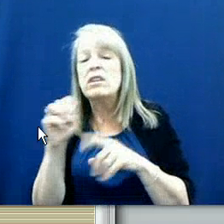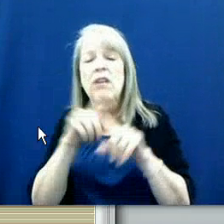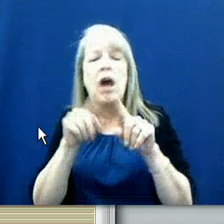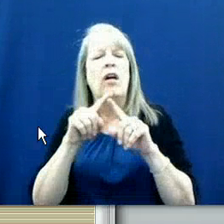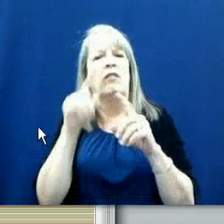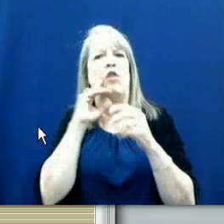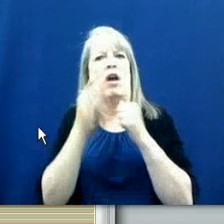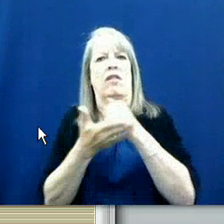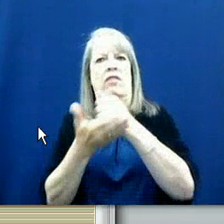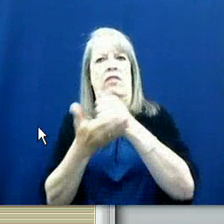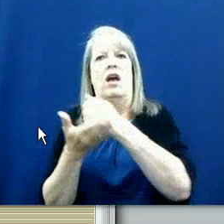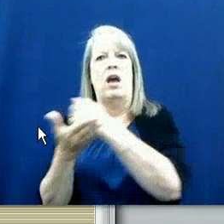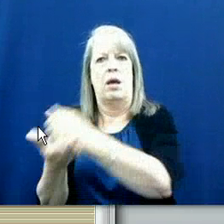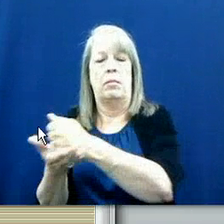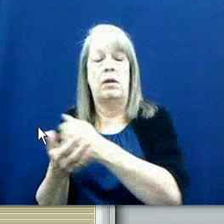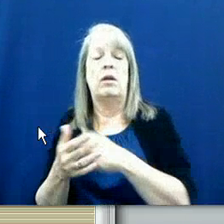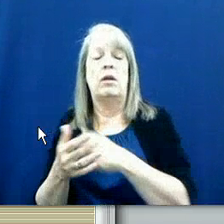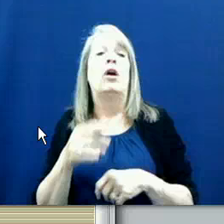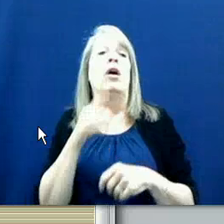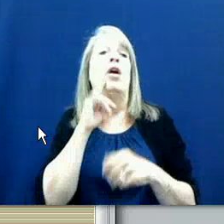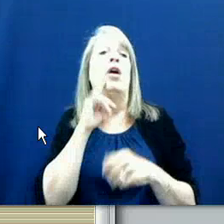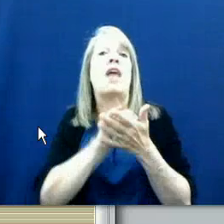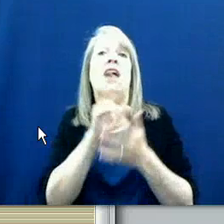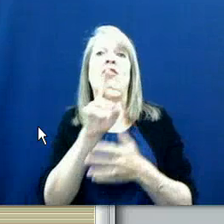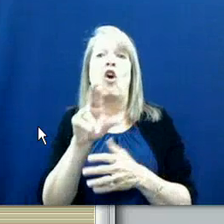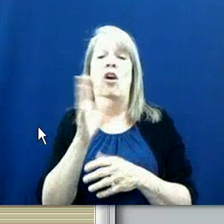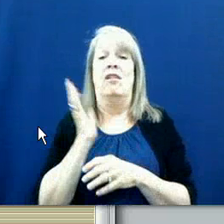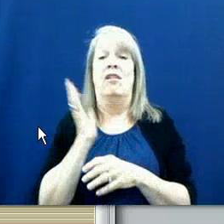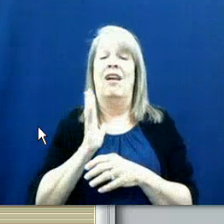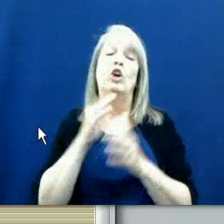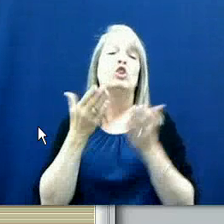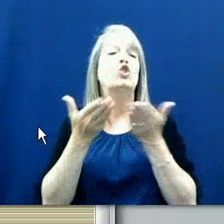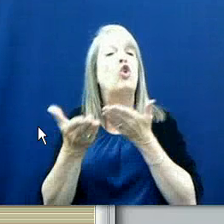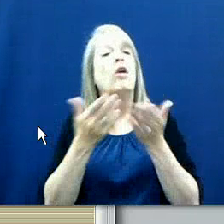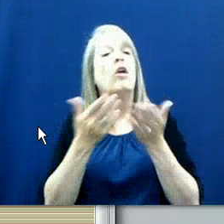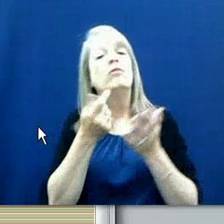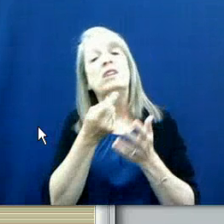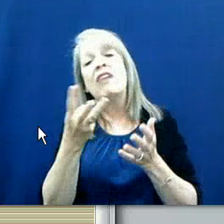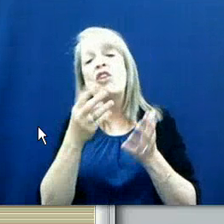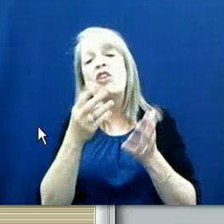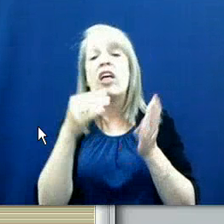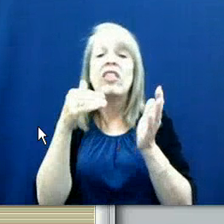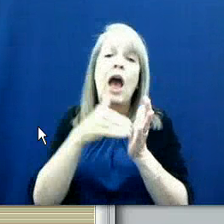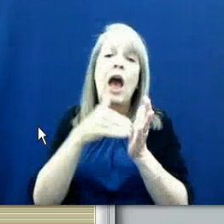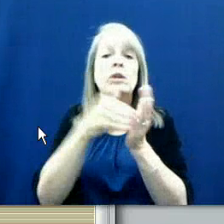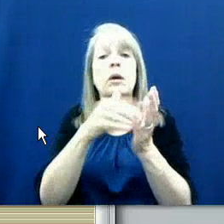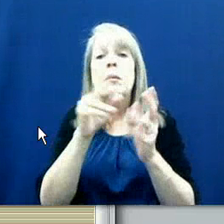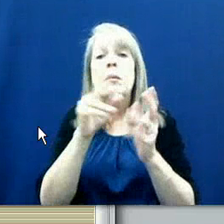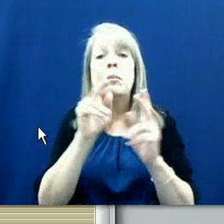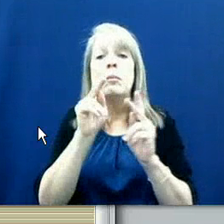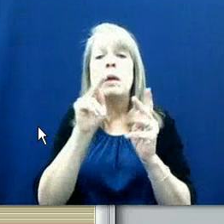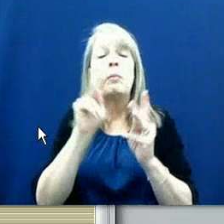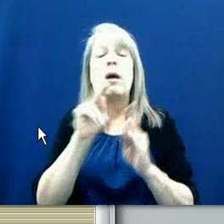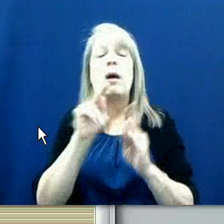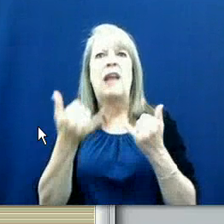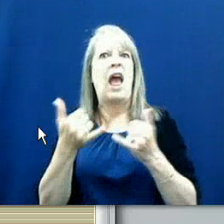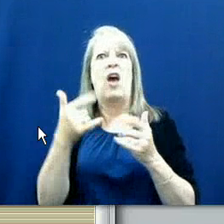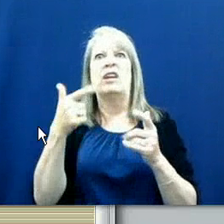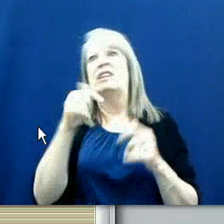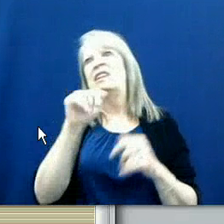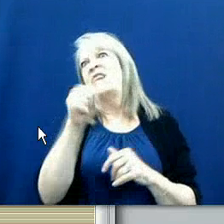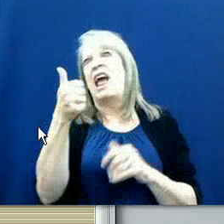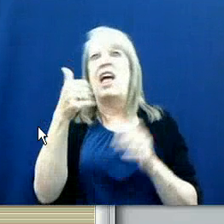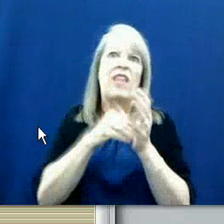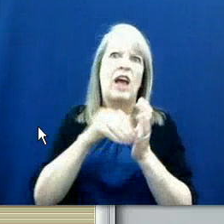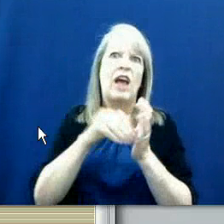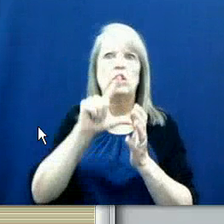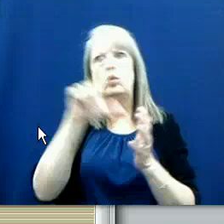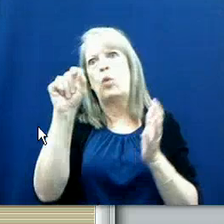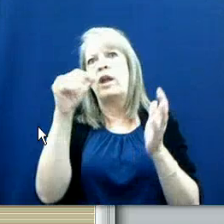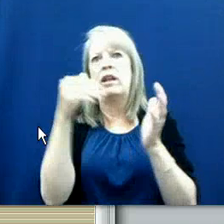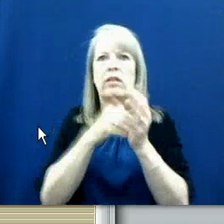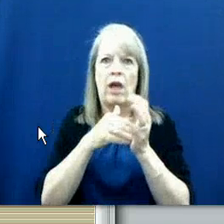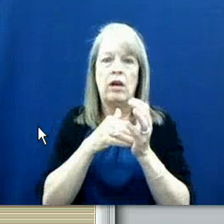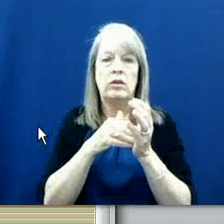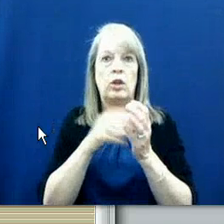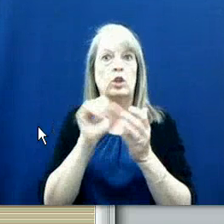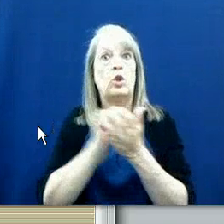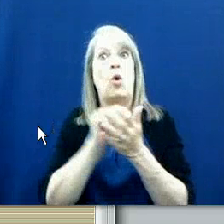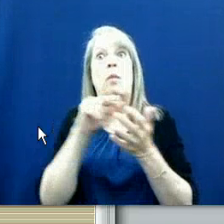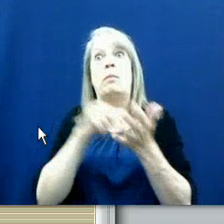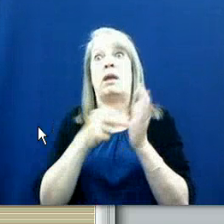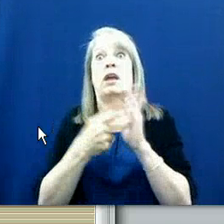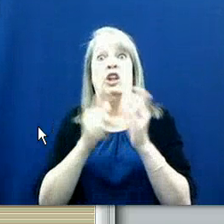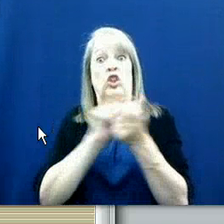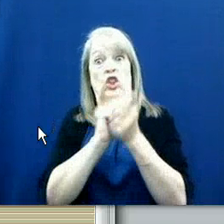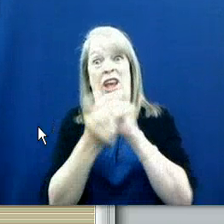system had once served thousands of people, it now served tens of thousands. This change quickly overwhelmed the system,